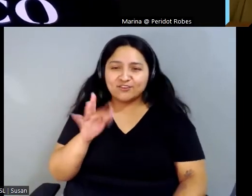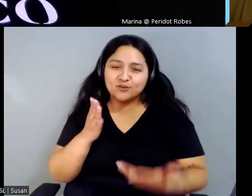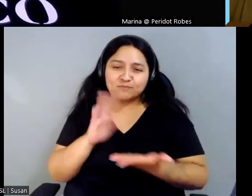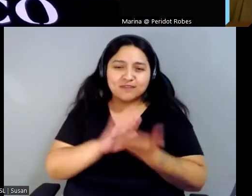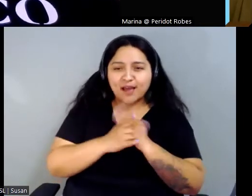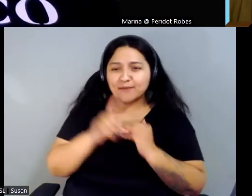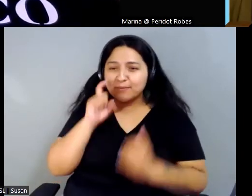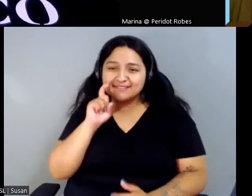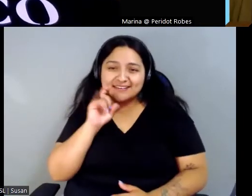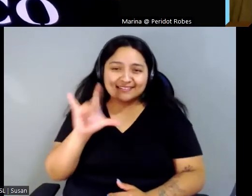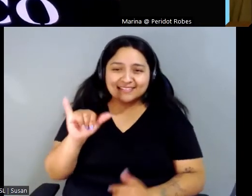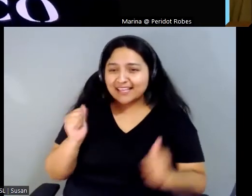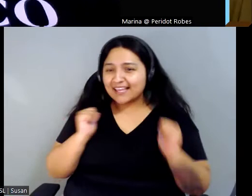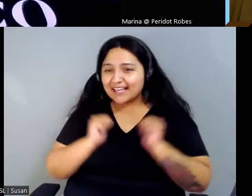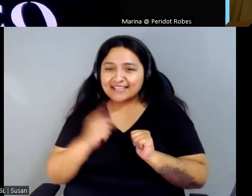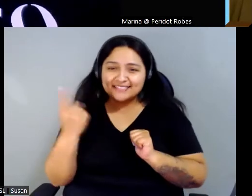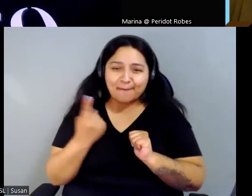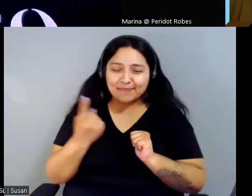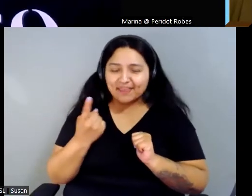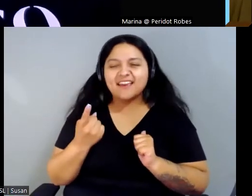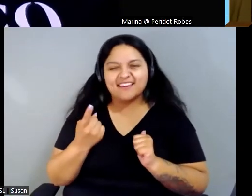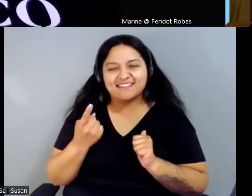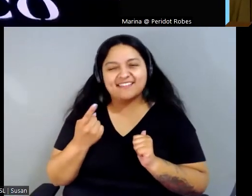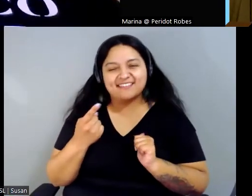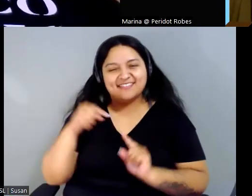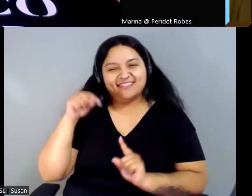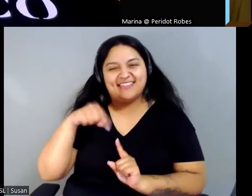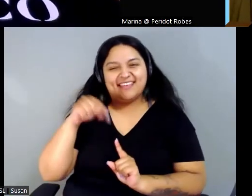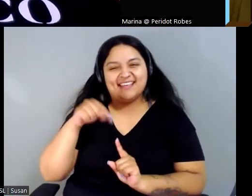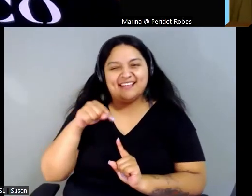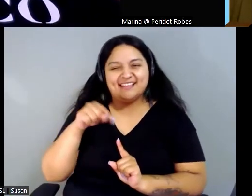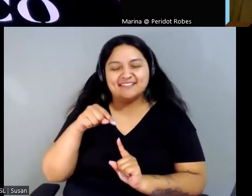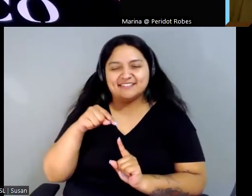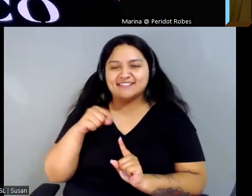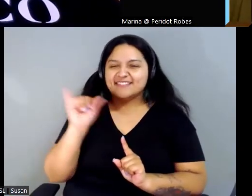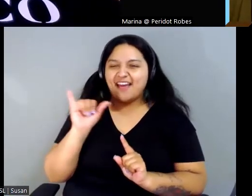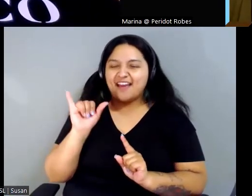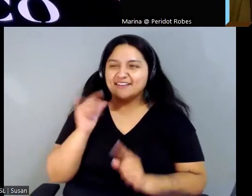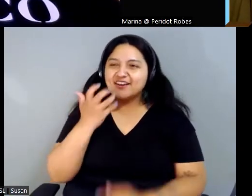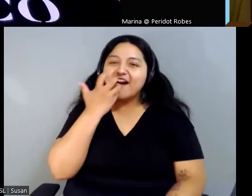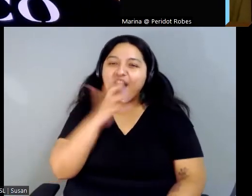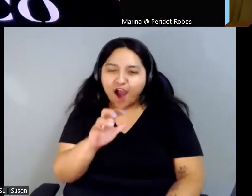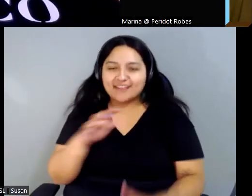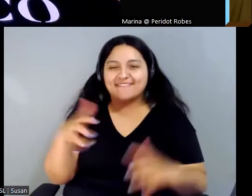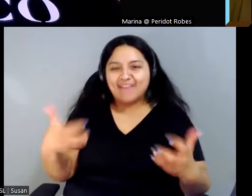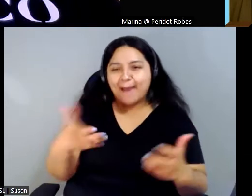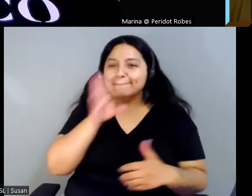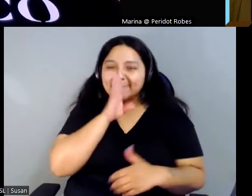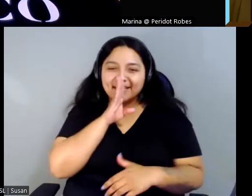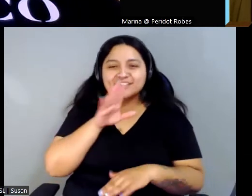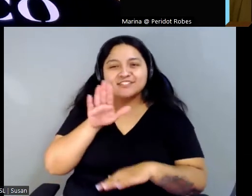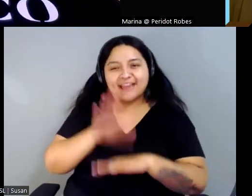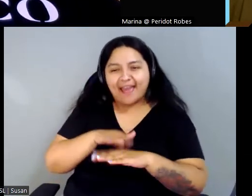egg afterwards. This is like fat hot bitch at the stove robe. It is so